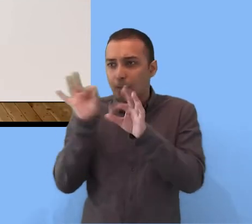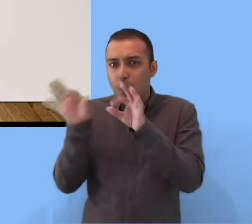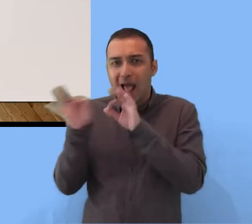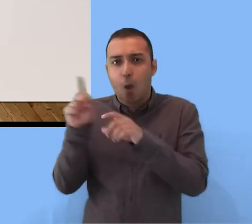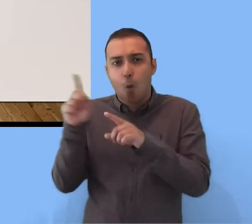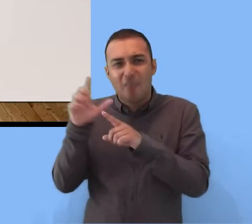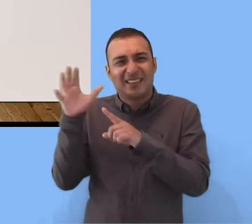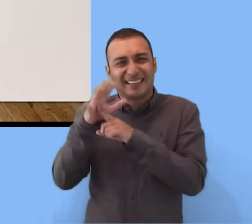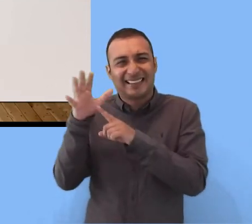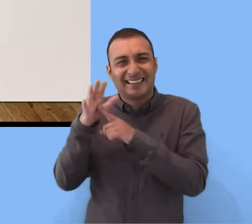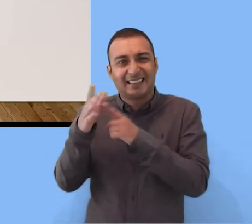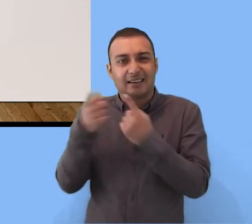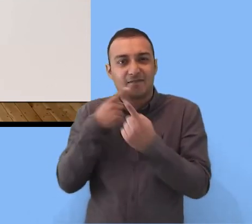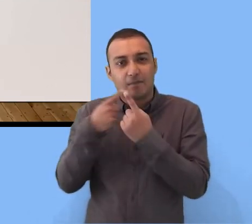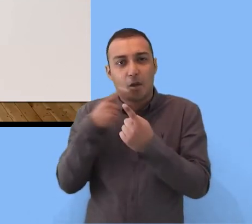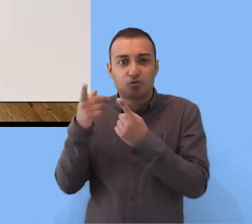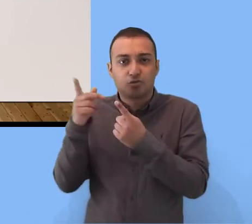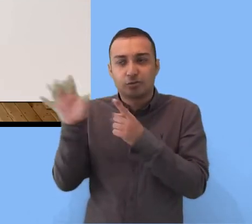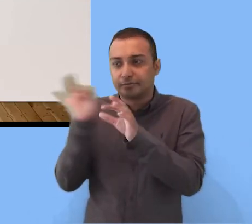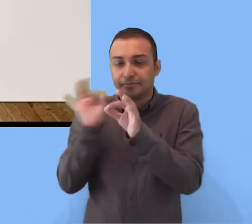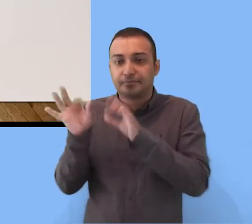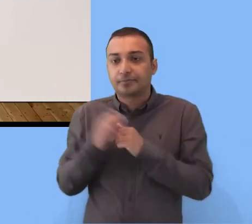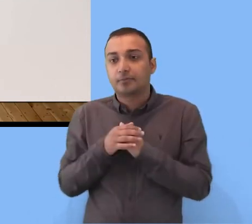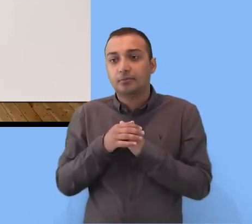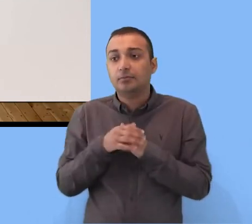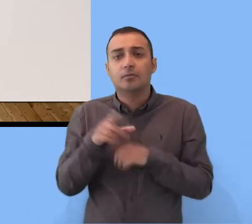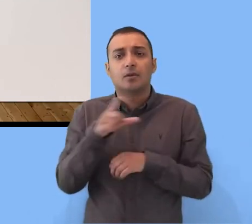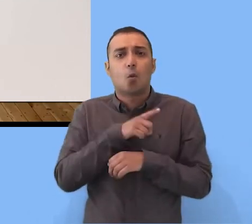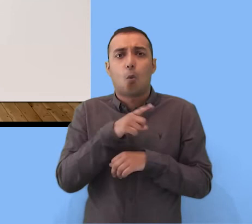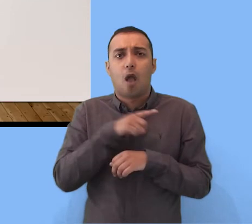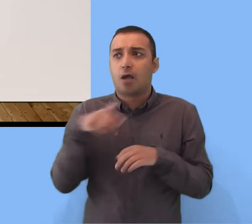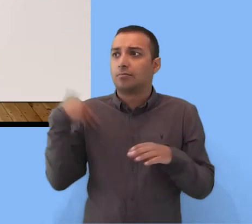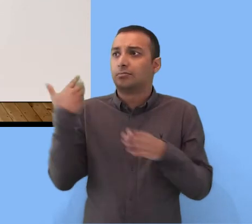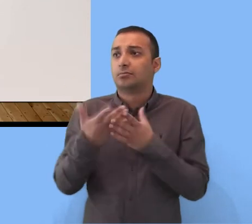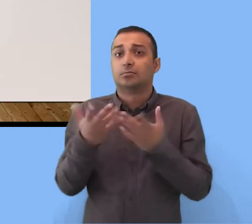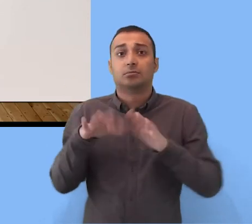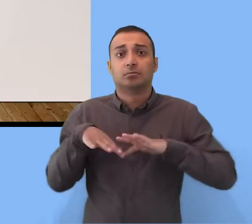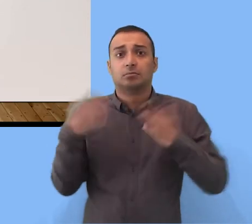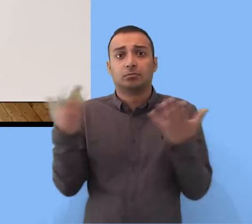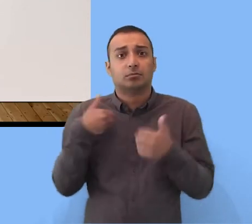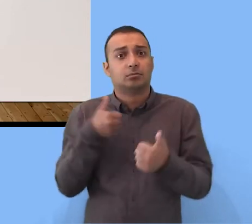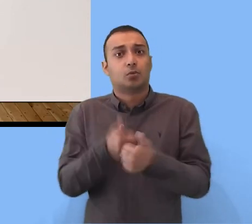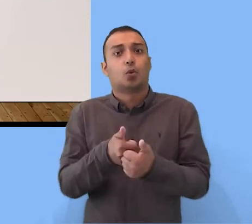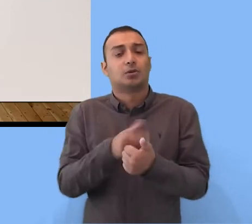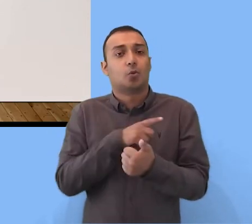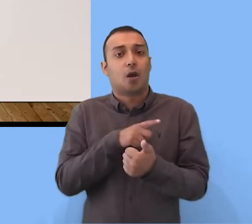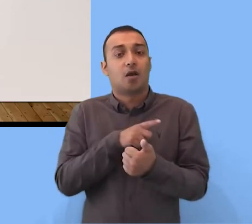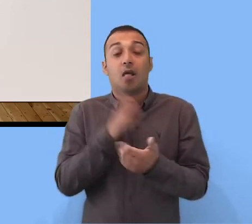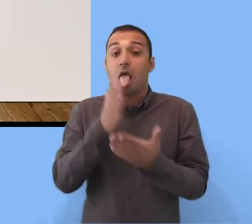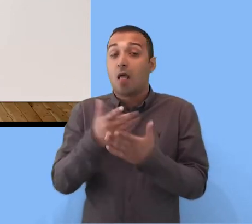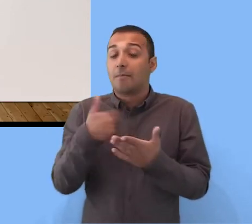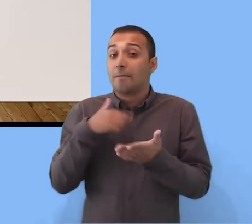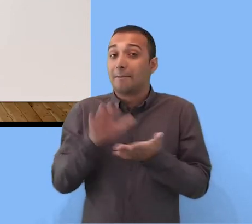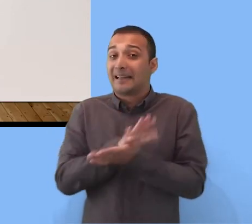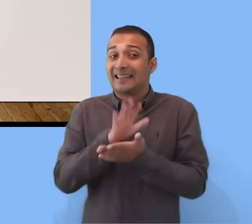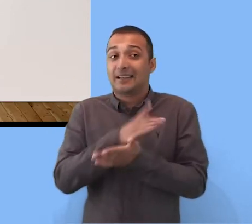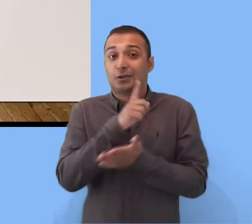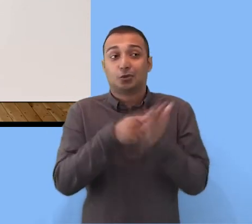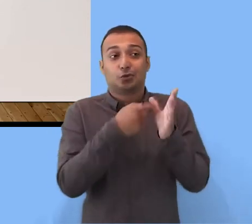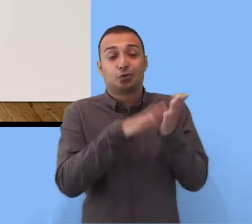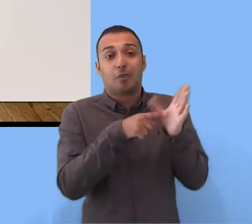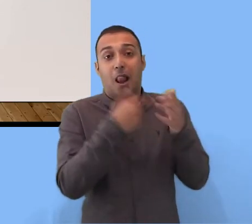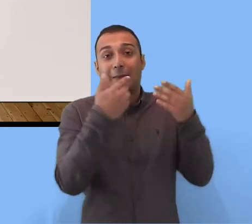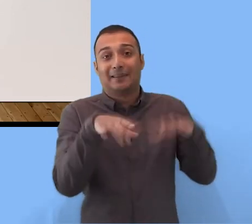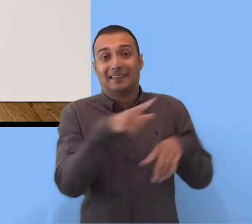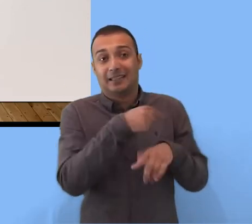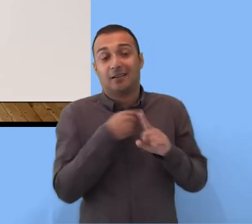So why haven't we been supporting this sort of engagement? Well, I'm very pleased to have followed on from Jamel because he sort of set the groundwork for